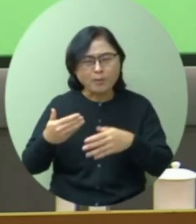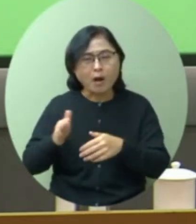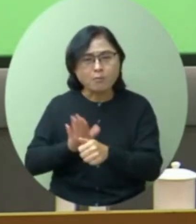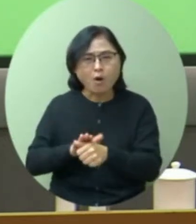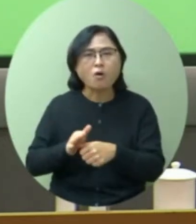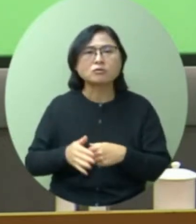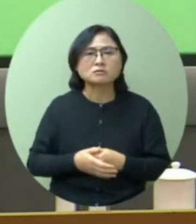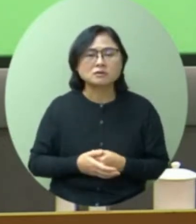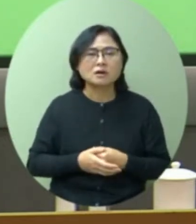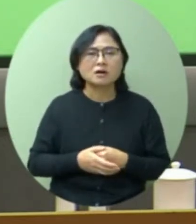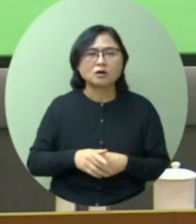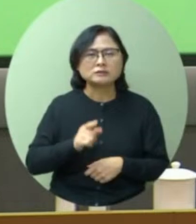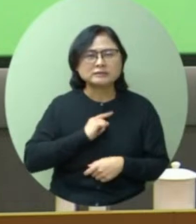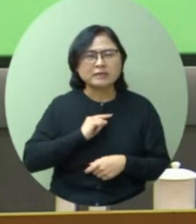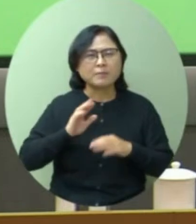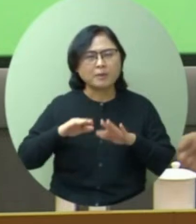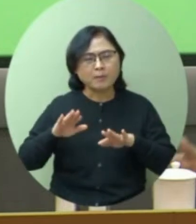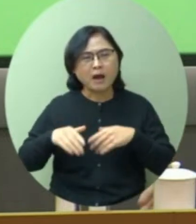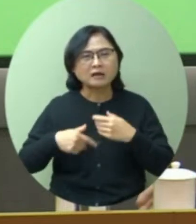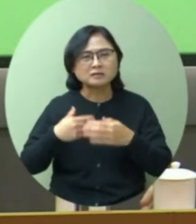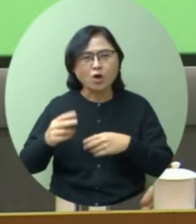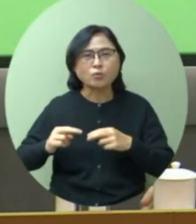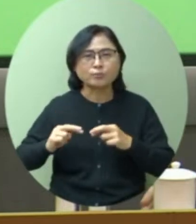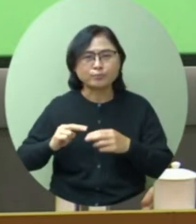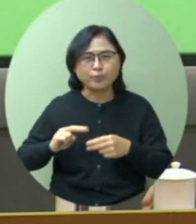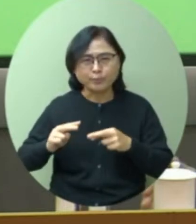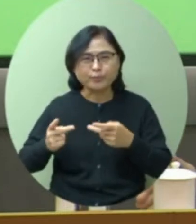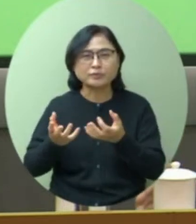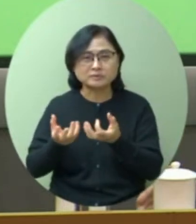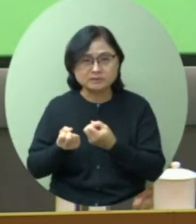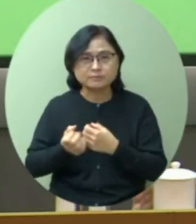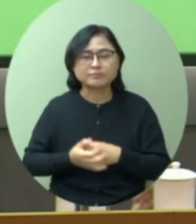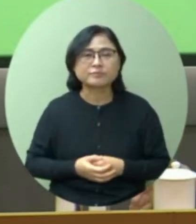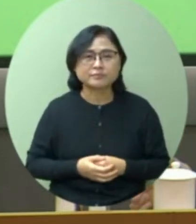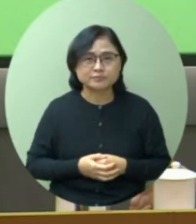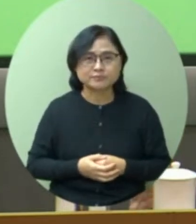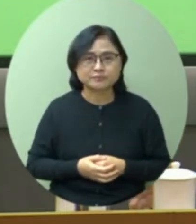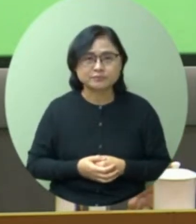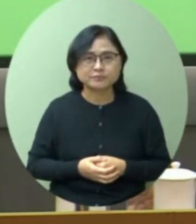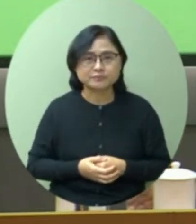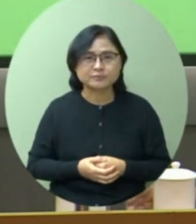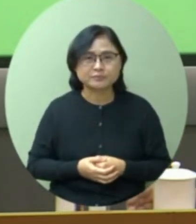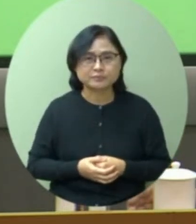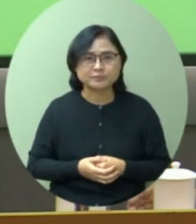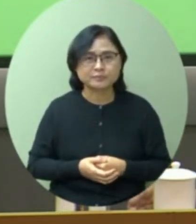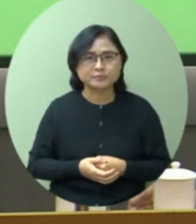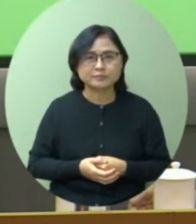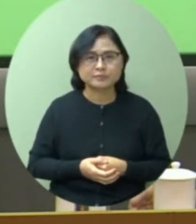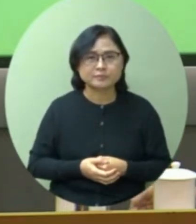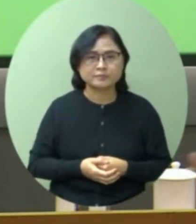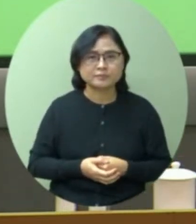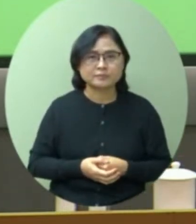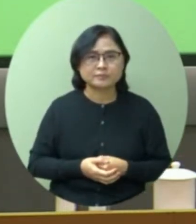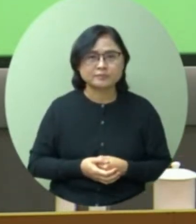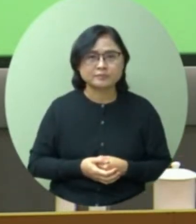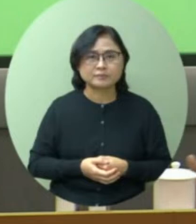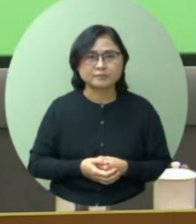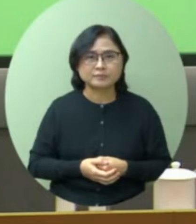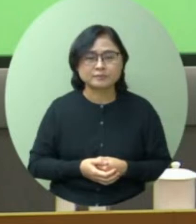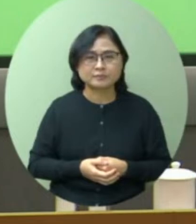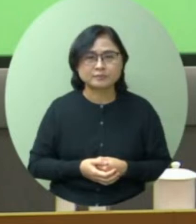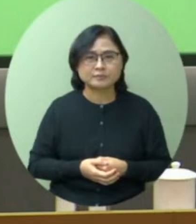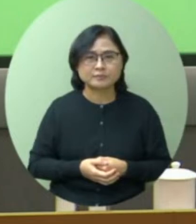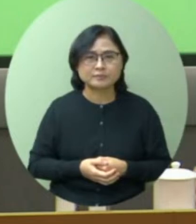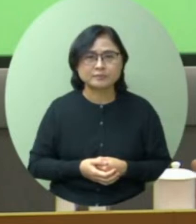from now to the time we will actually take enforcement action, I think there will